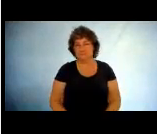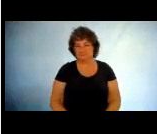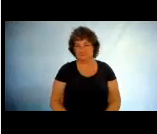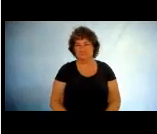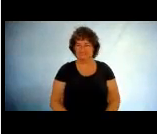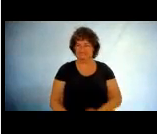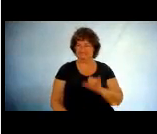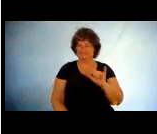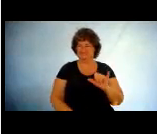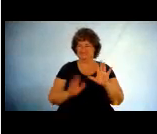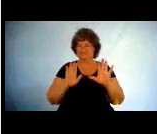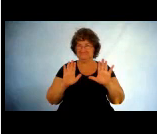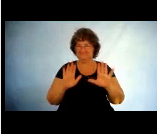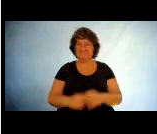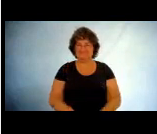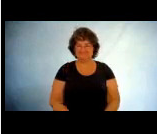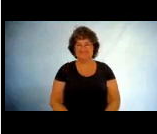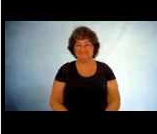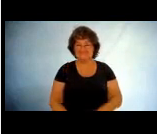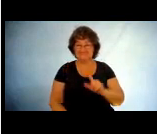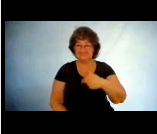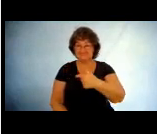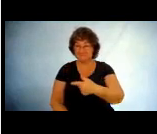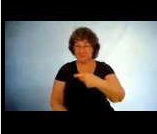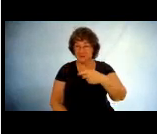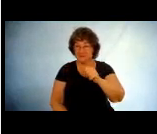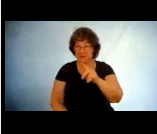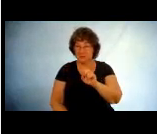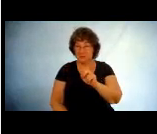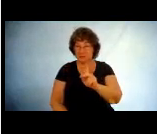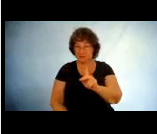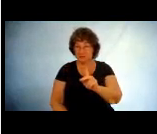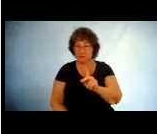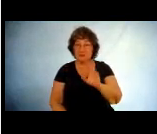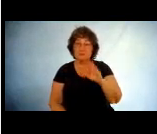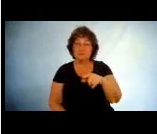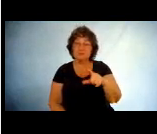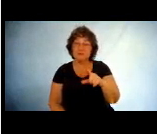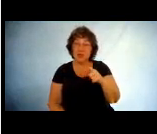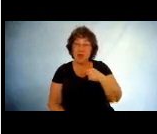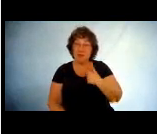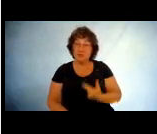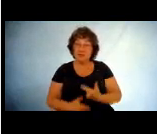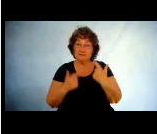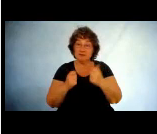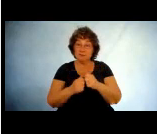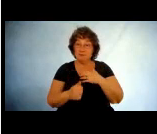That's great. Wonderful. And Patrick? So currently I'm living home with my family,